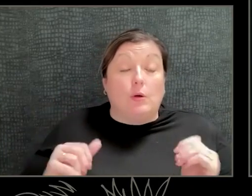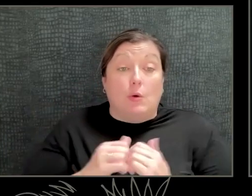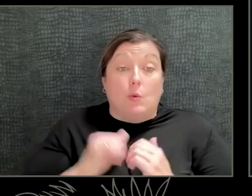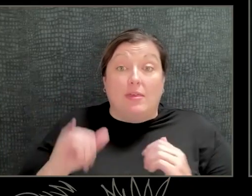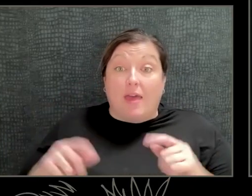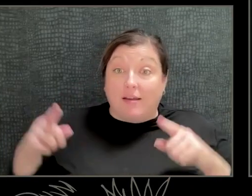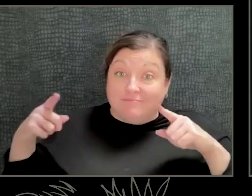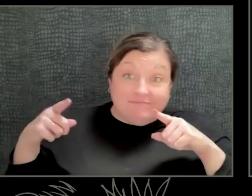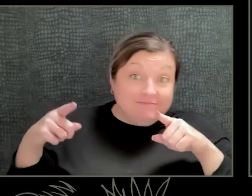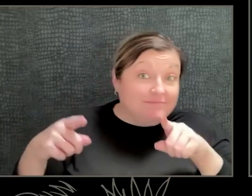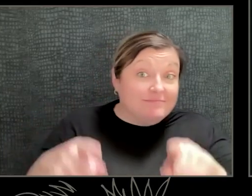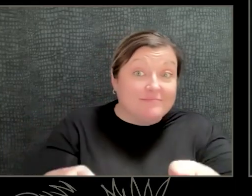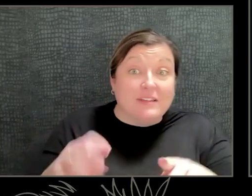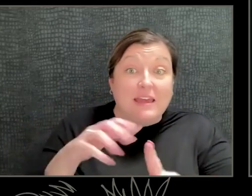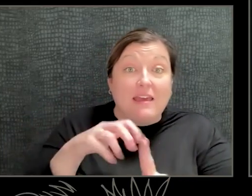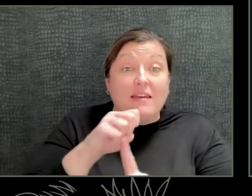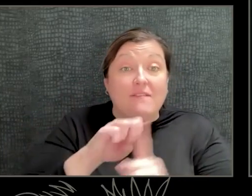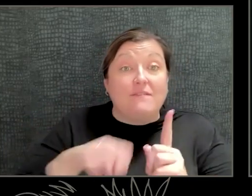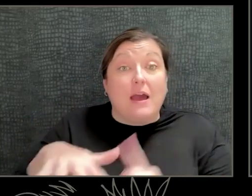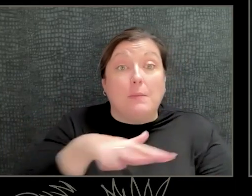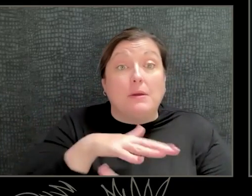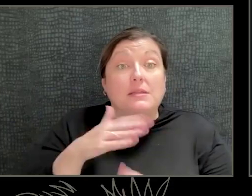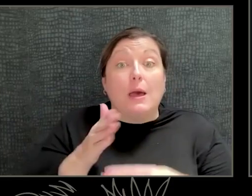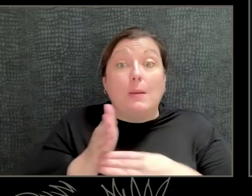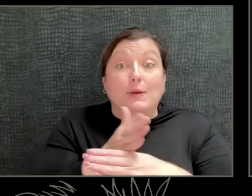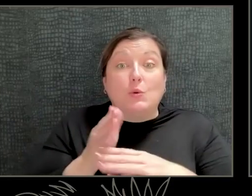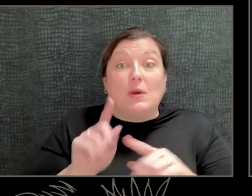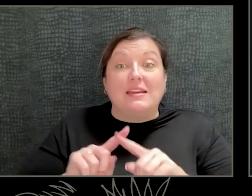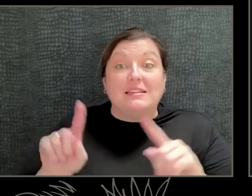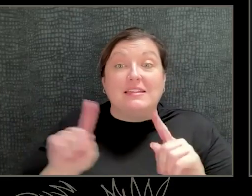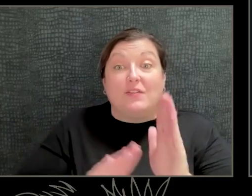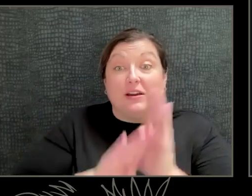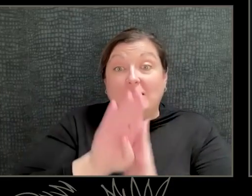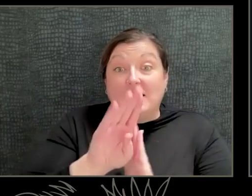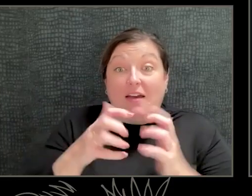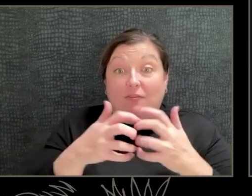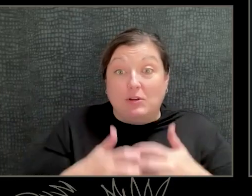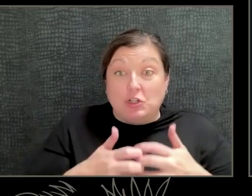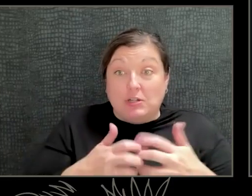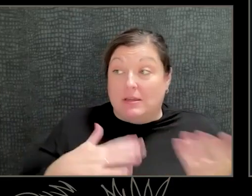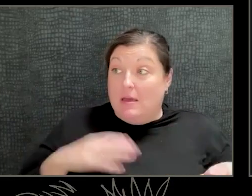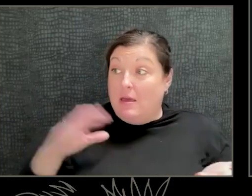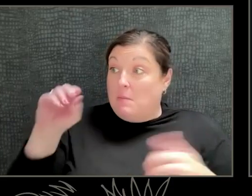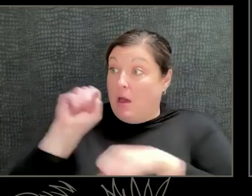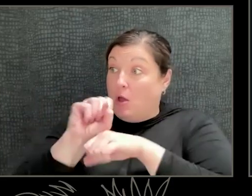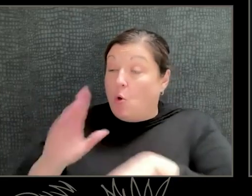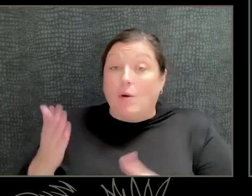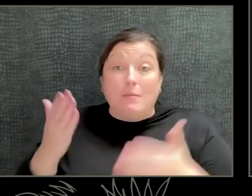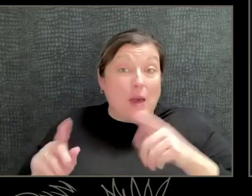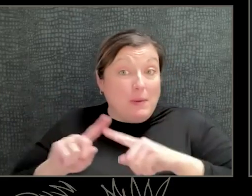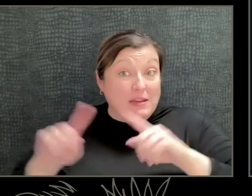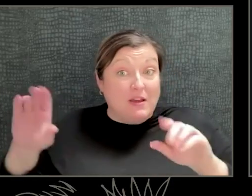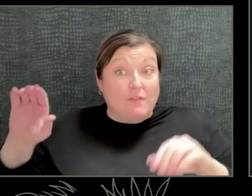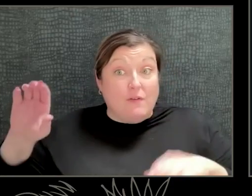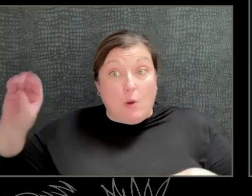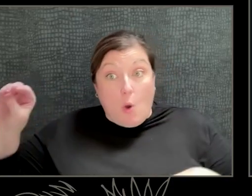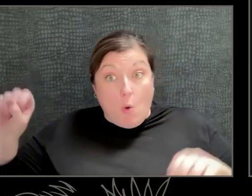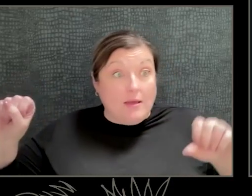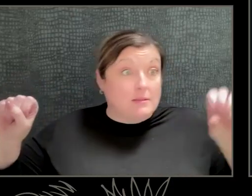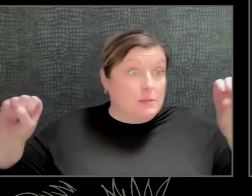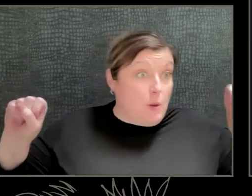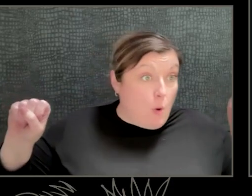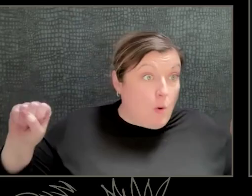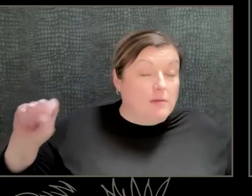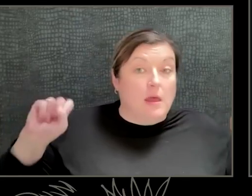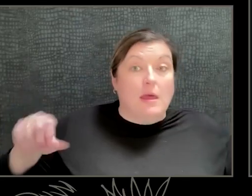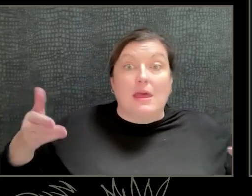consistent environment between different dev machines on our team. So my coworker and I, who are maybe on different OSs, can run our tests in